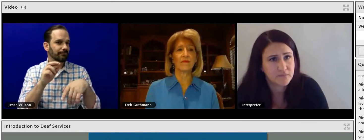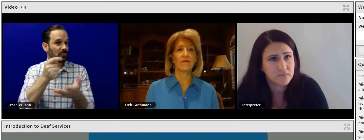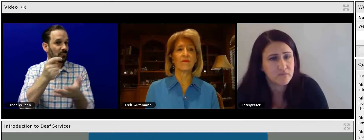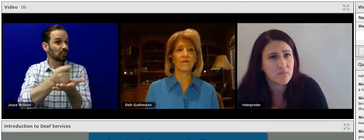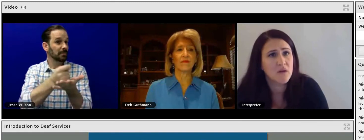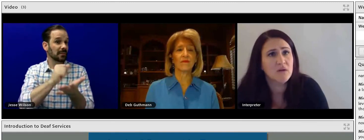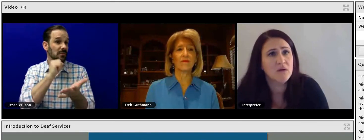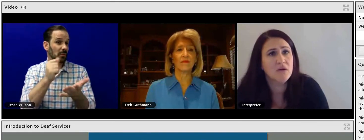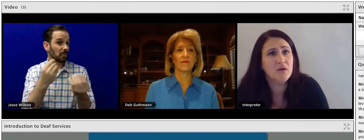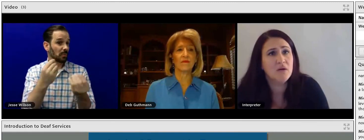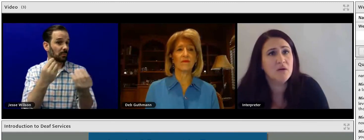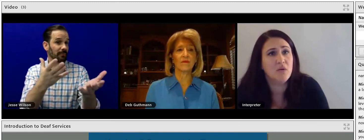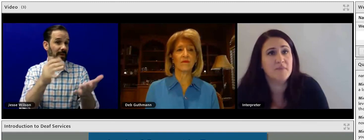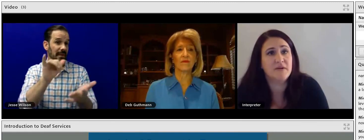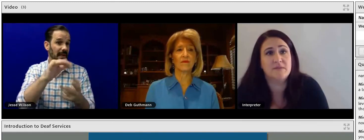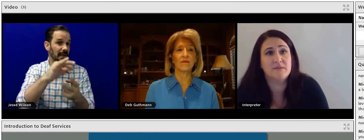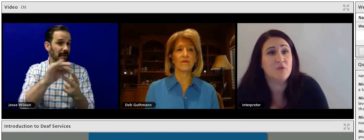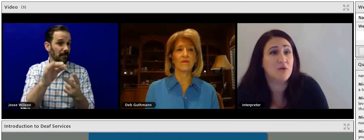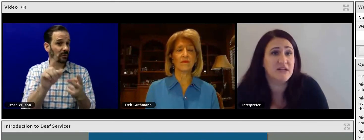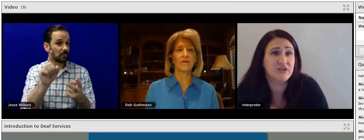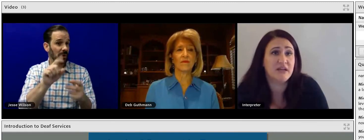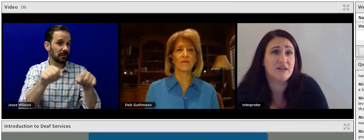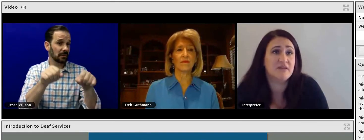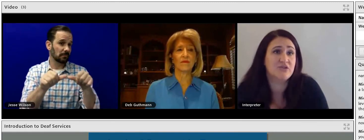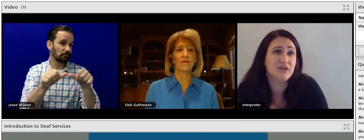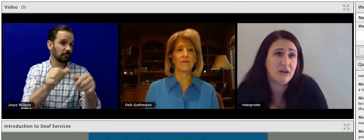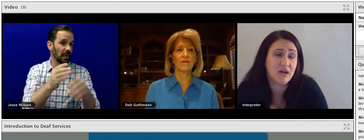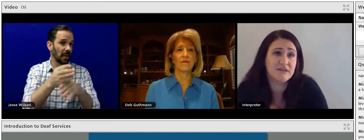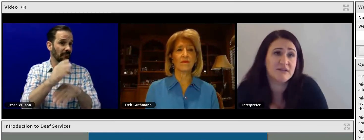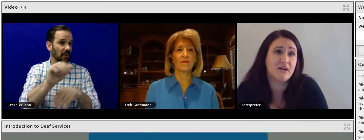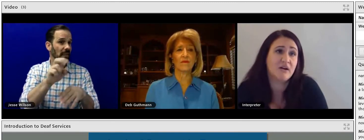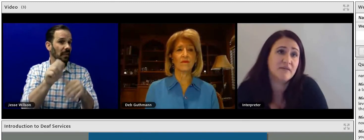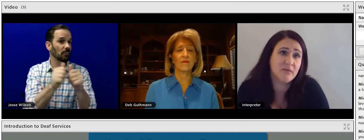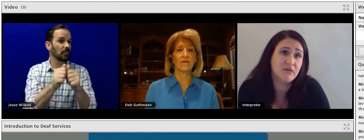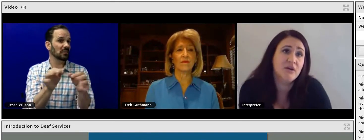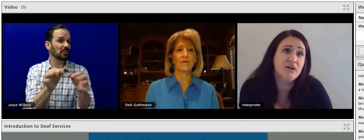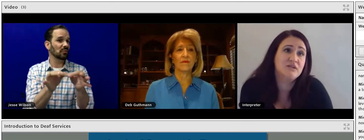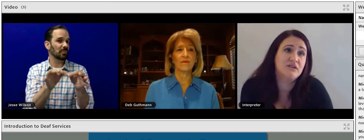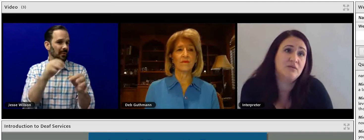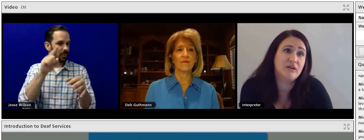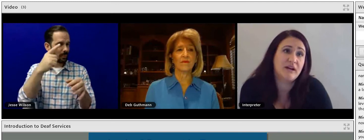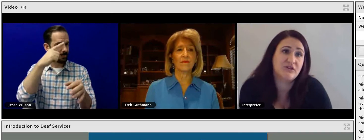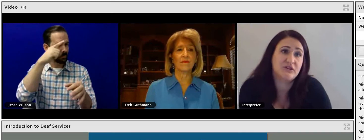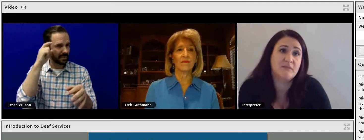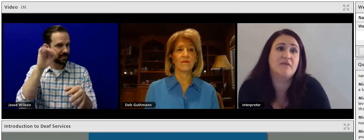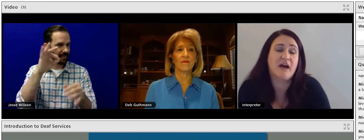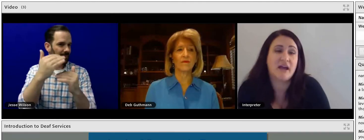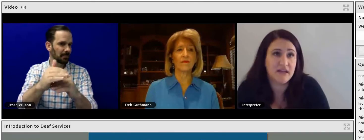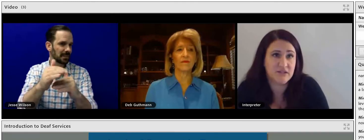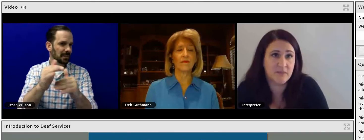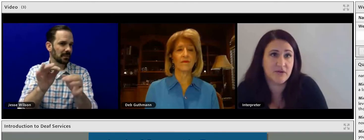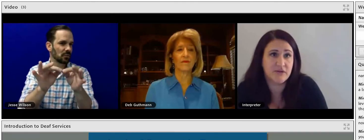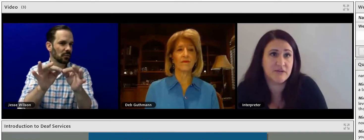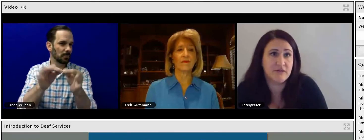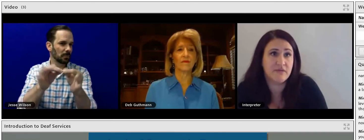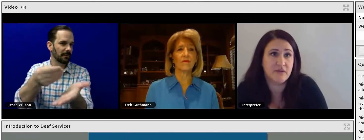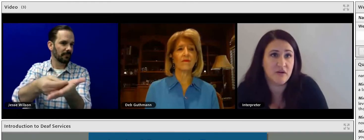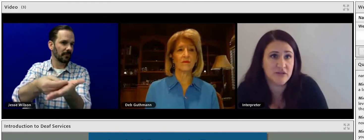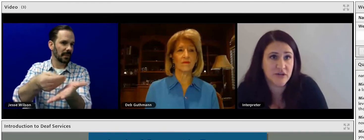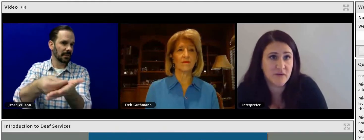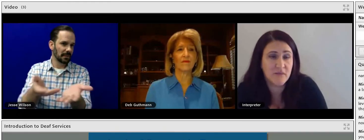meeting, or potentially the treatment options that are available don't actually provide